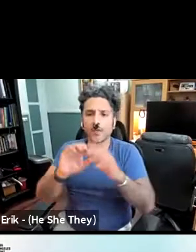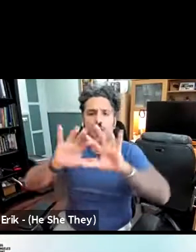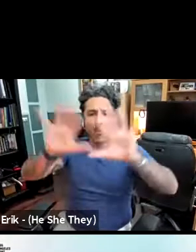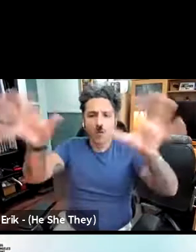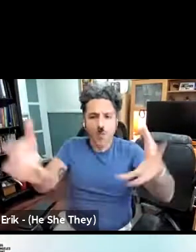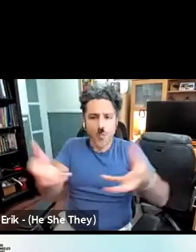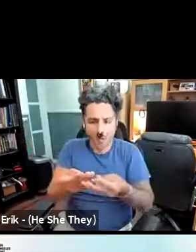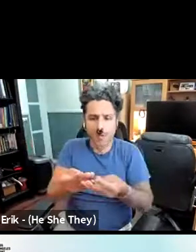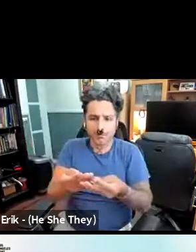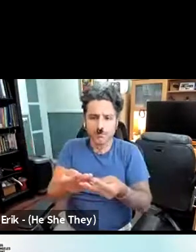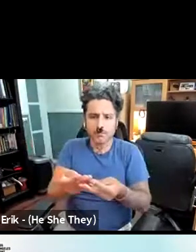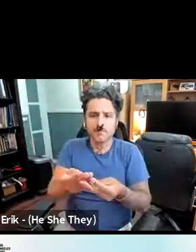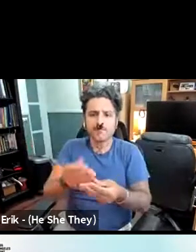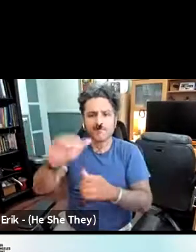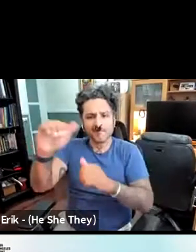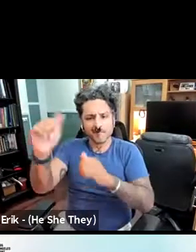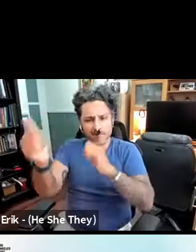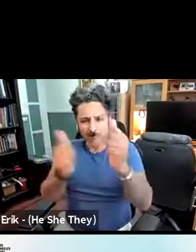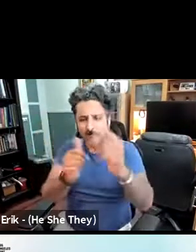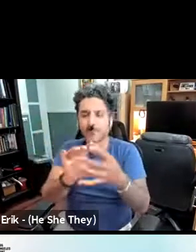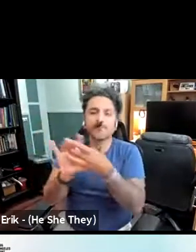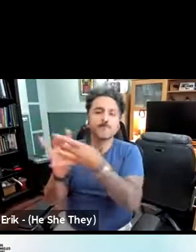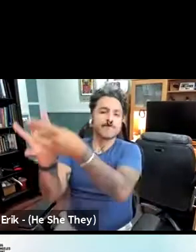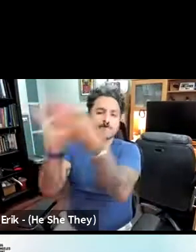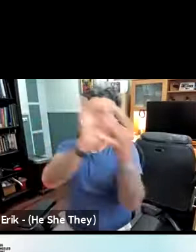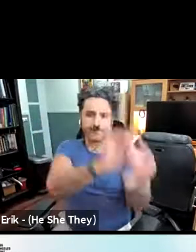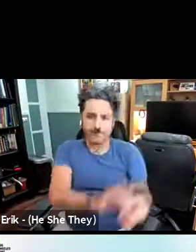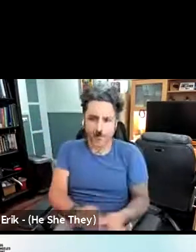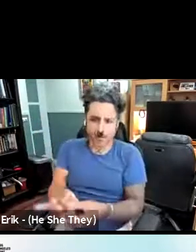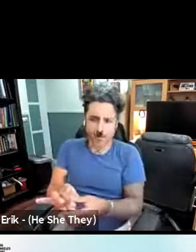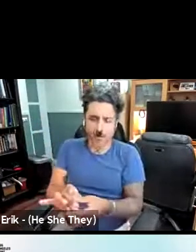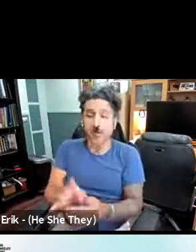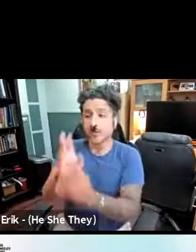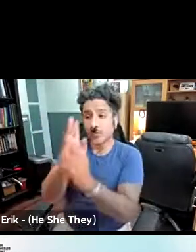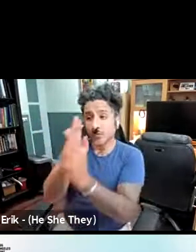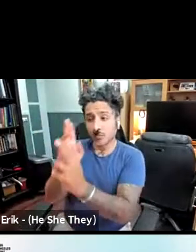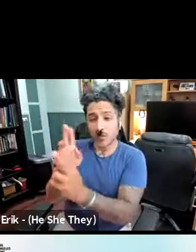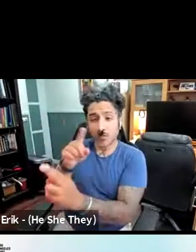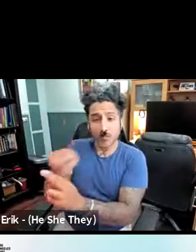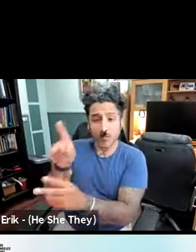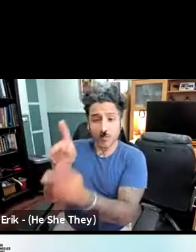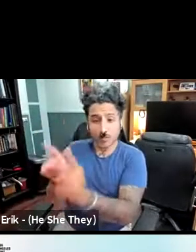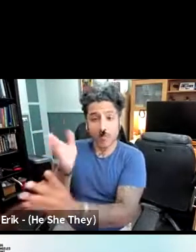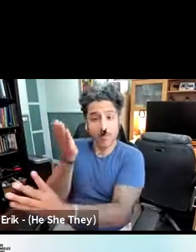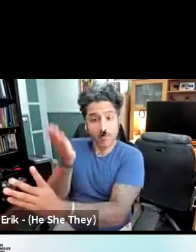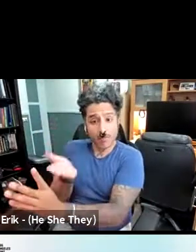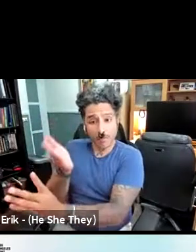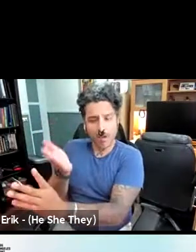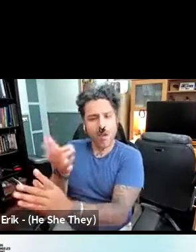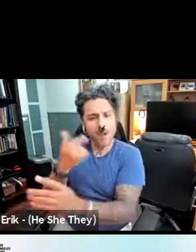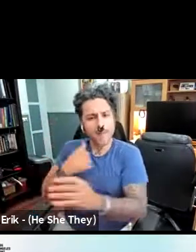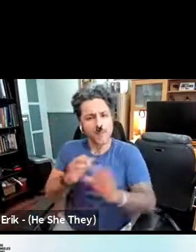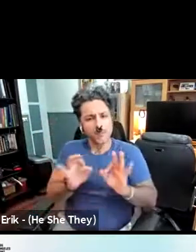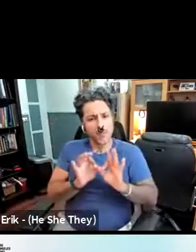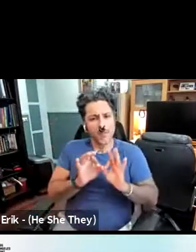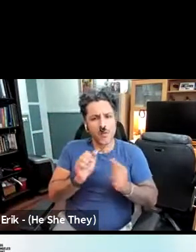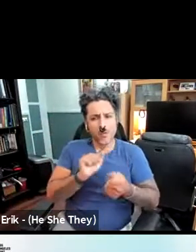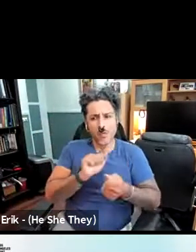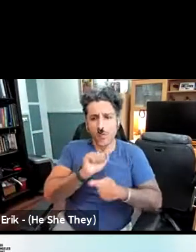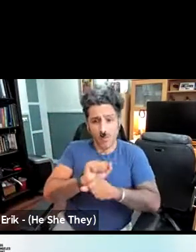you know, with love and grace and respect to those who are there. But we are worthy of working with these